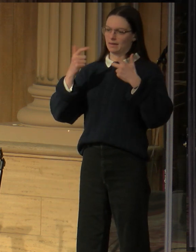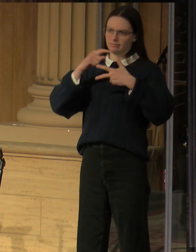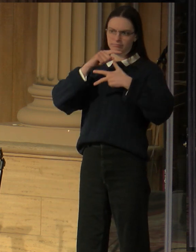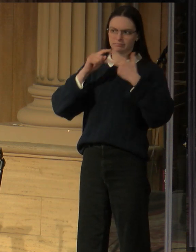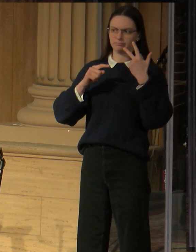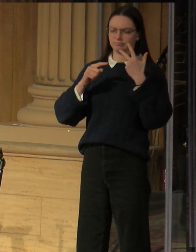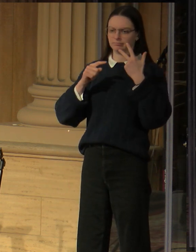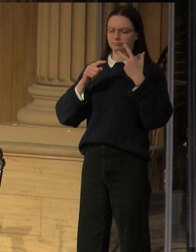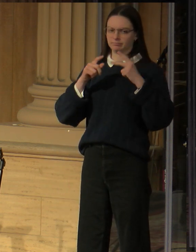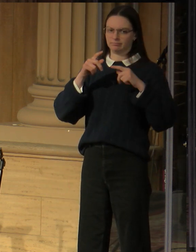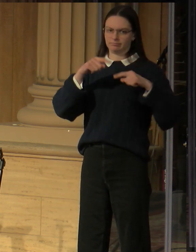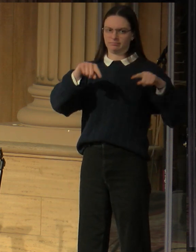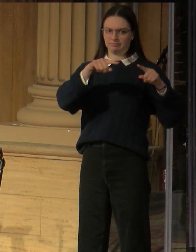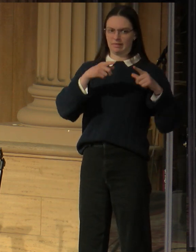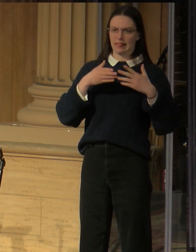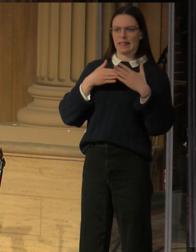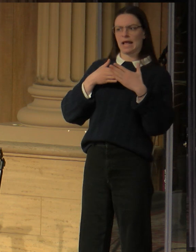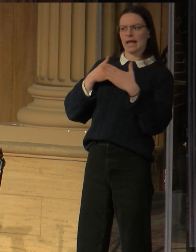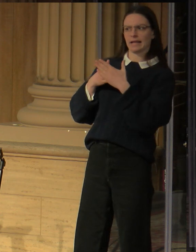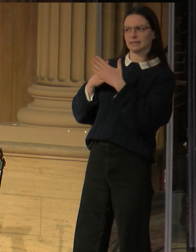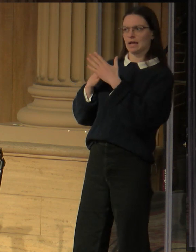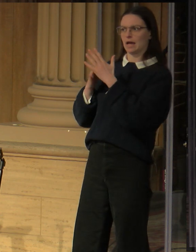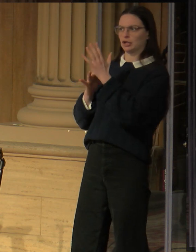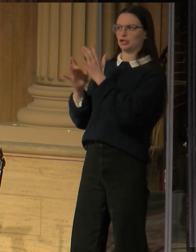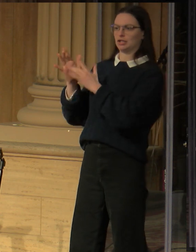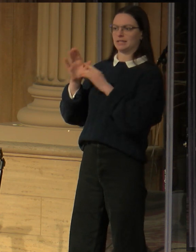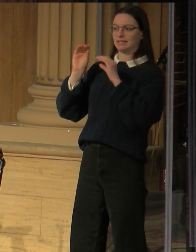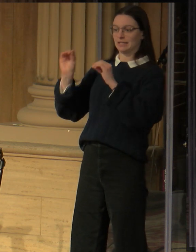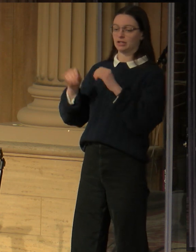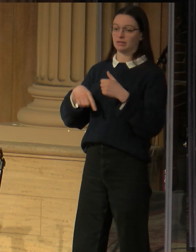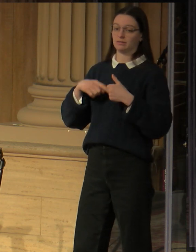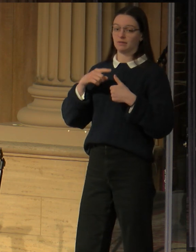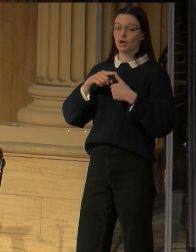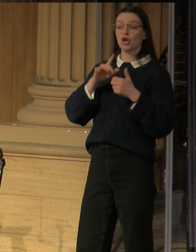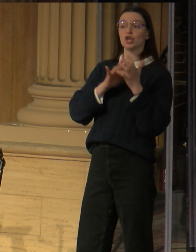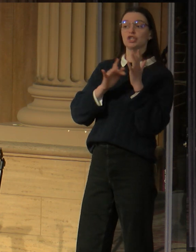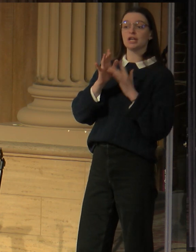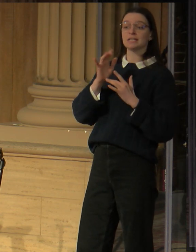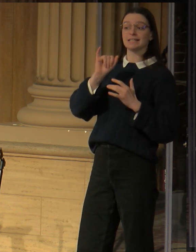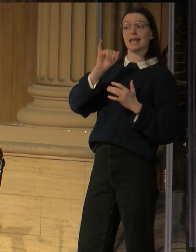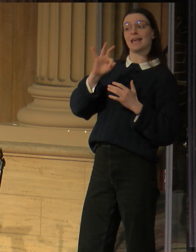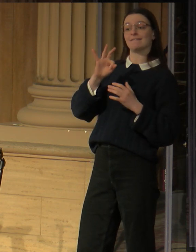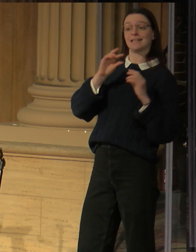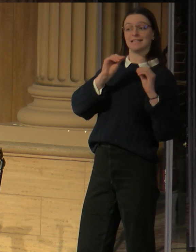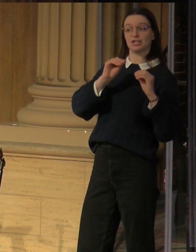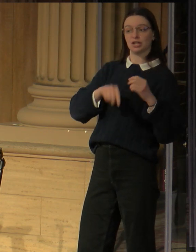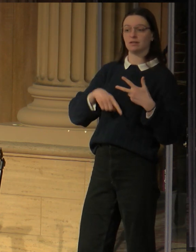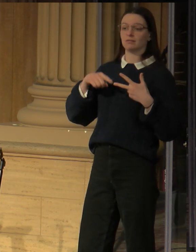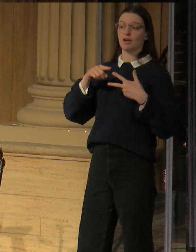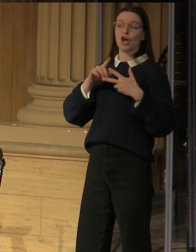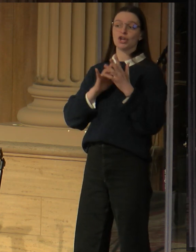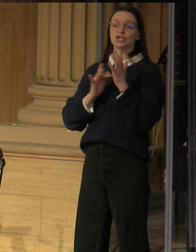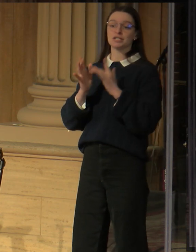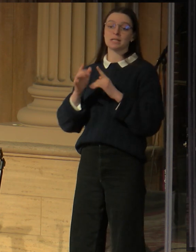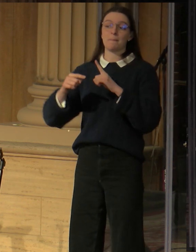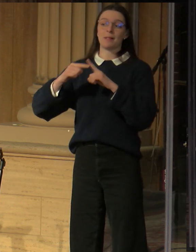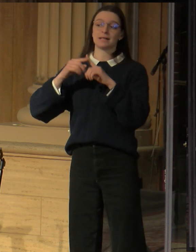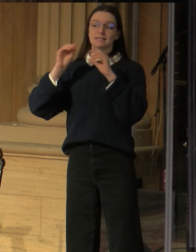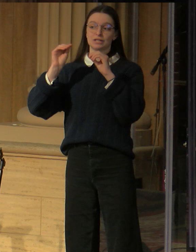the anti-true bread teaching would be Jesus if teaching, Jesus plus